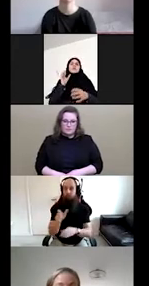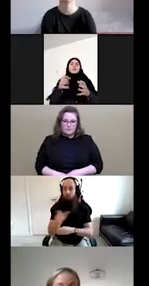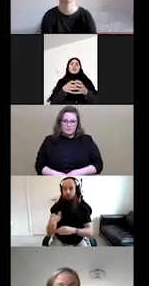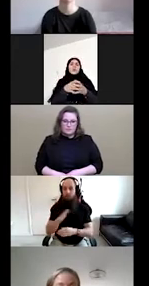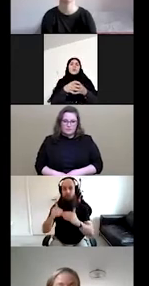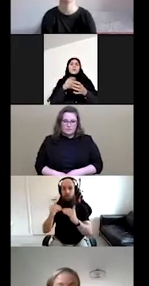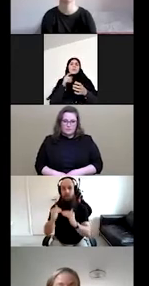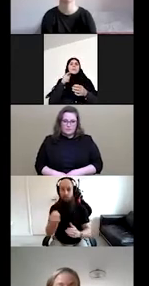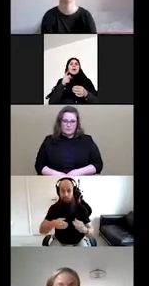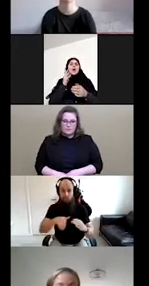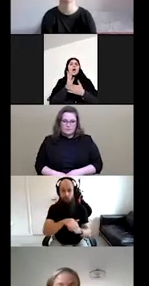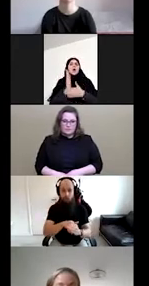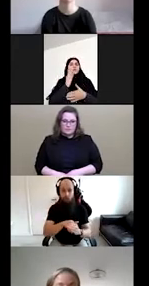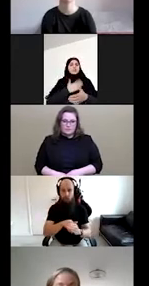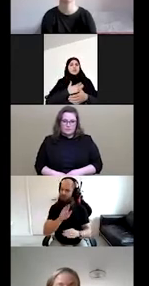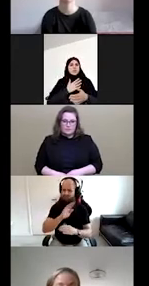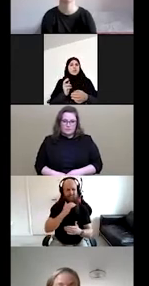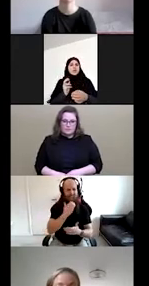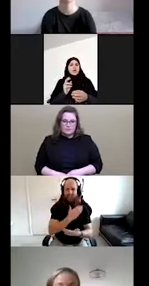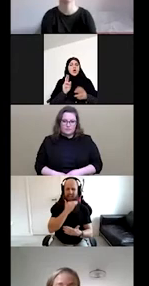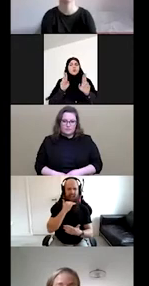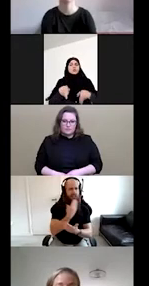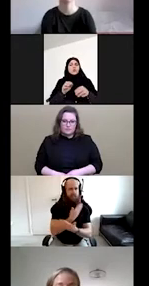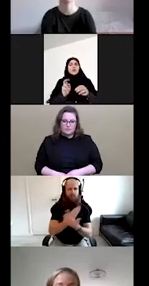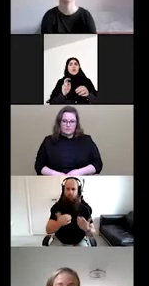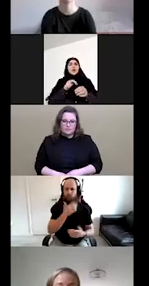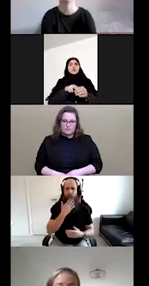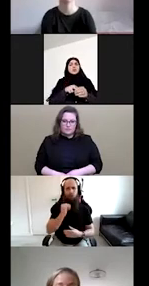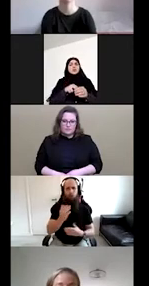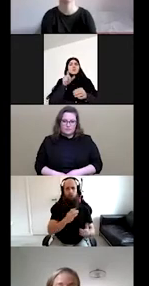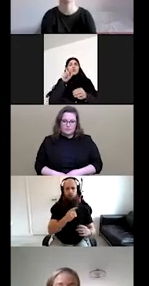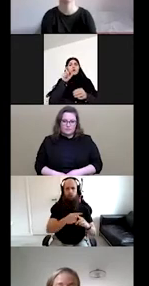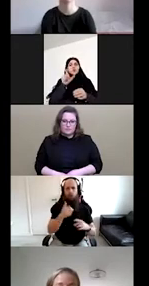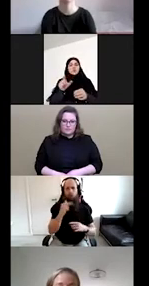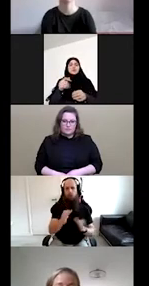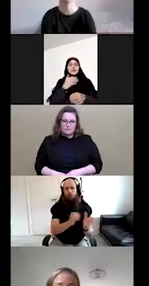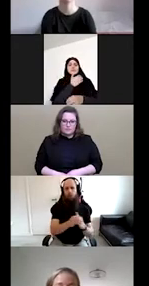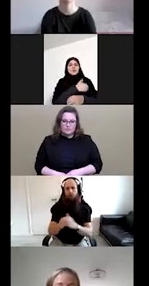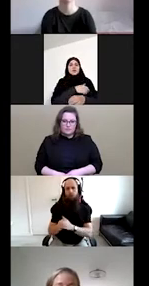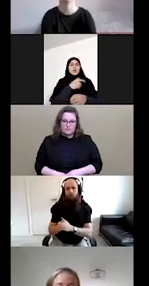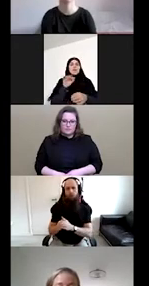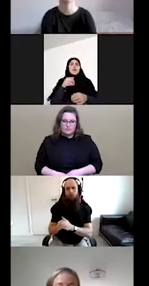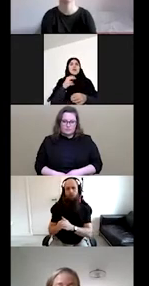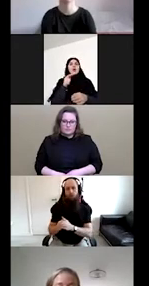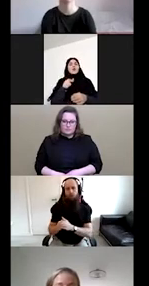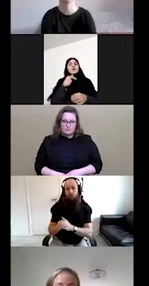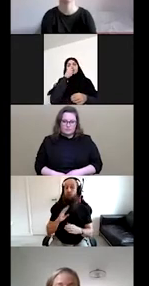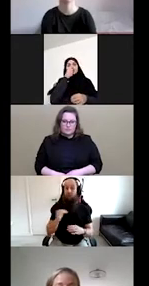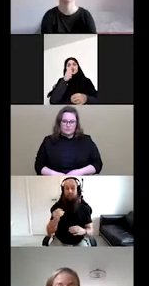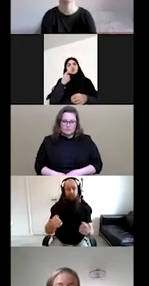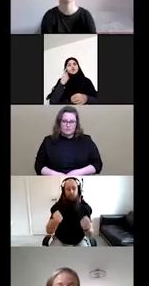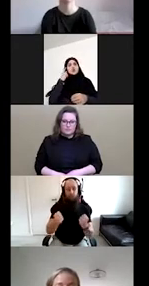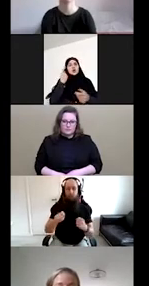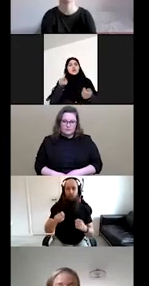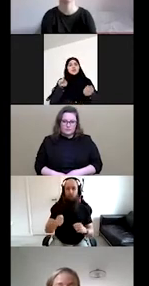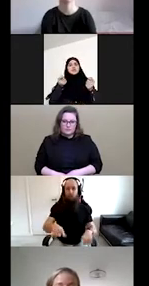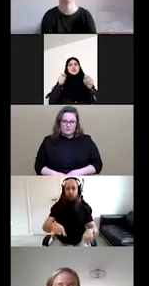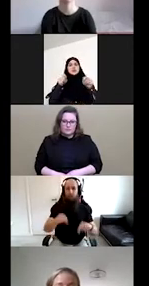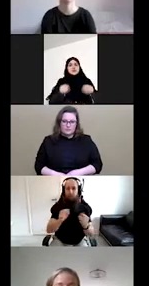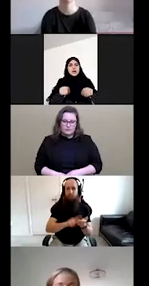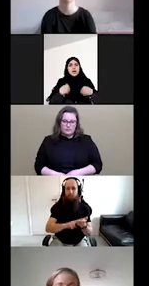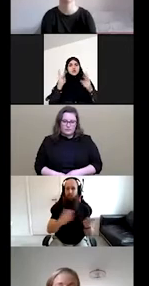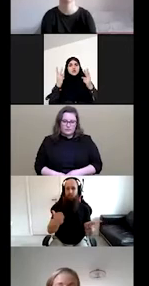disabilities. Because what came out as a key finding, I would say, especially talking to the organizations of persons